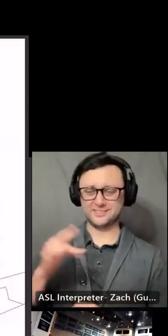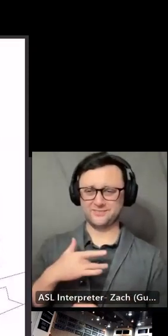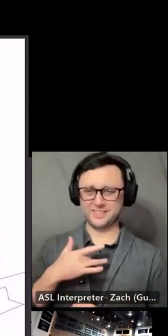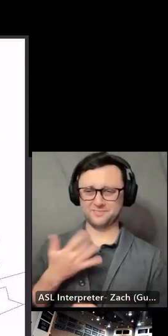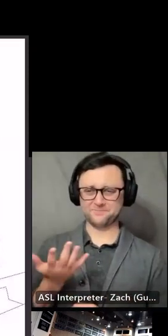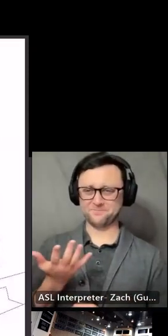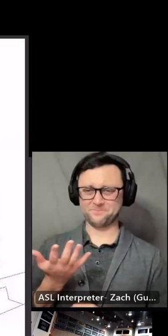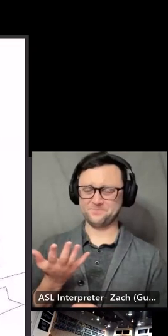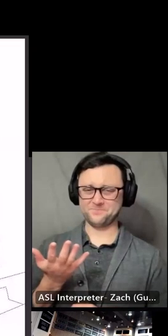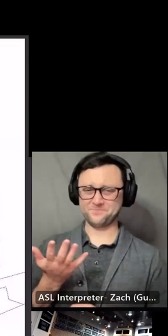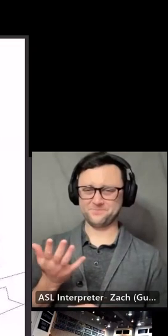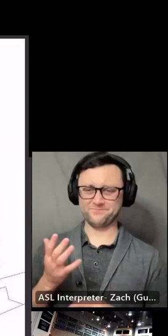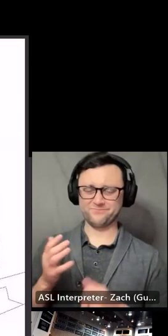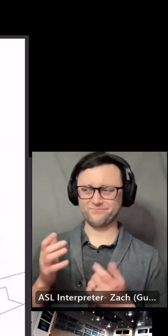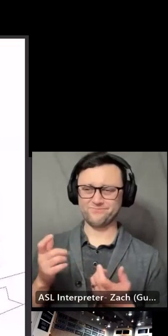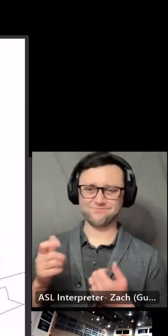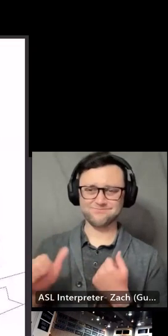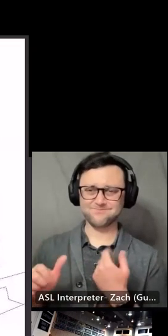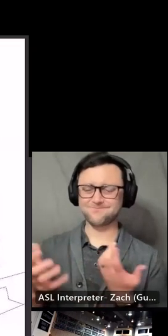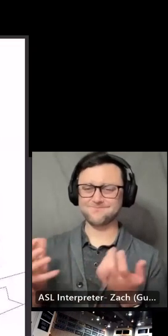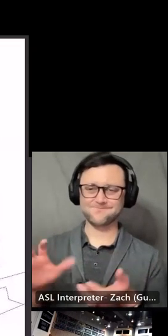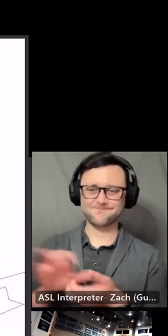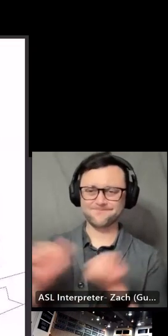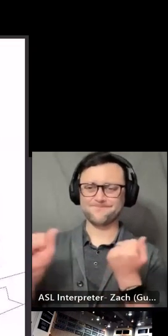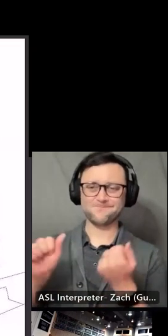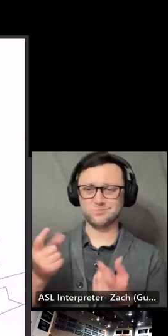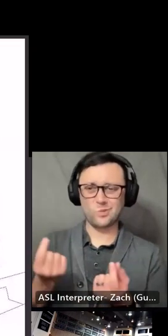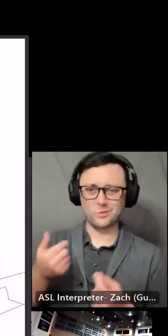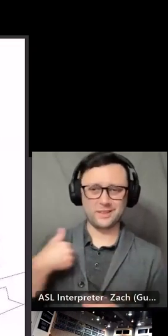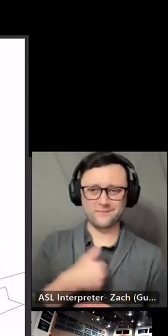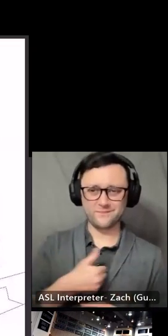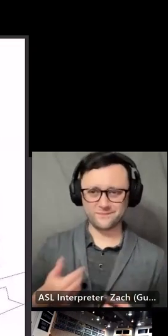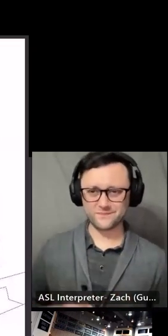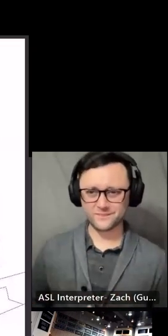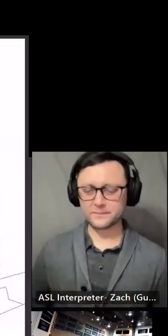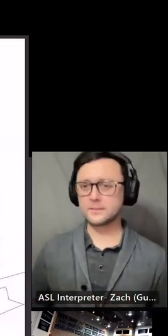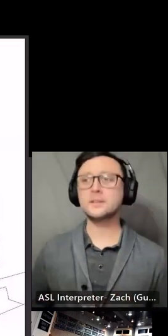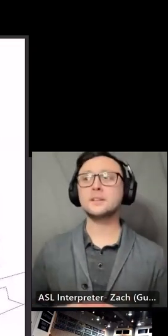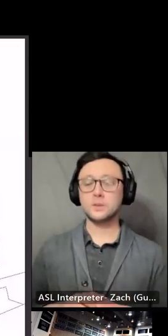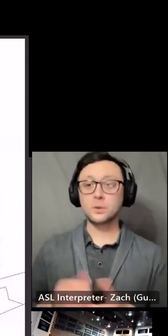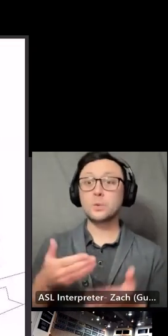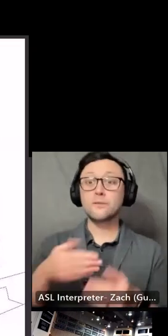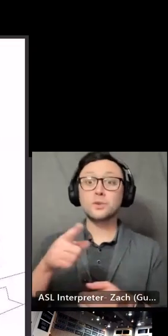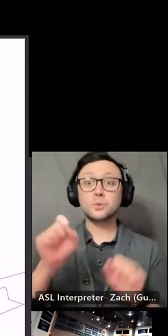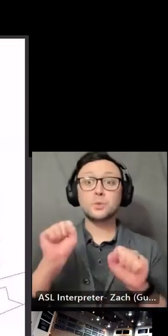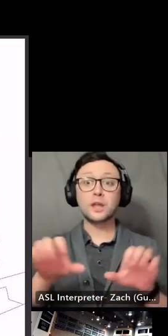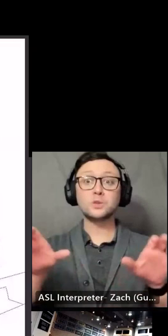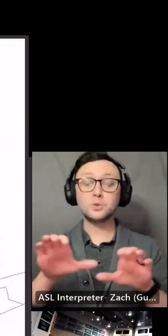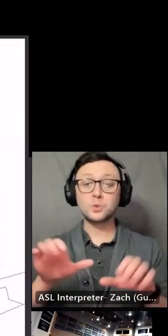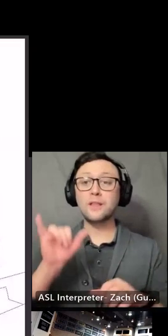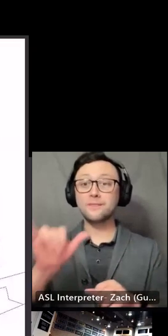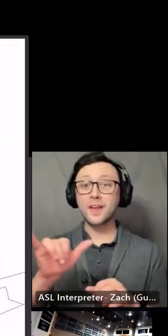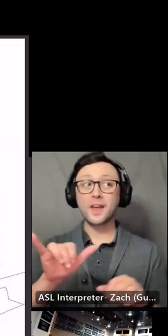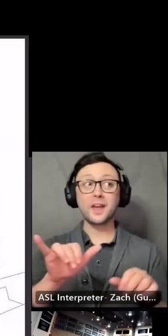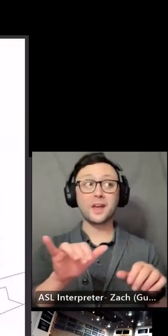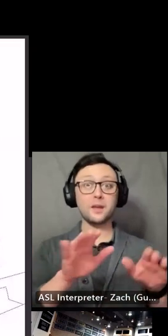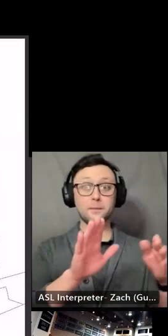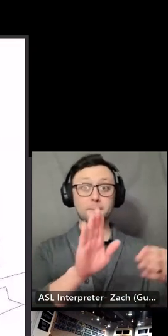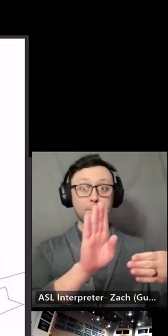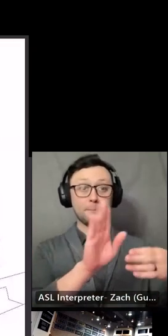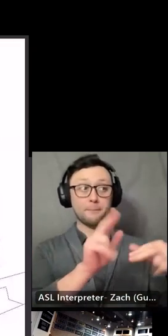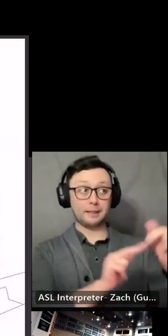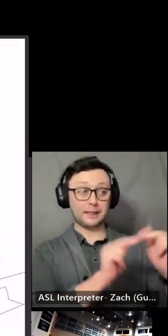of Emerald Necklace connector. So anything you can do to make that building honor that piece